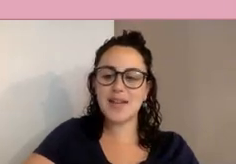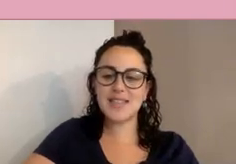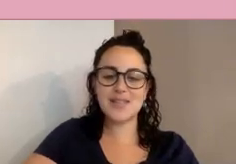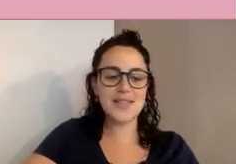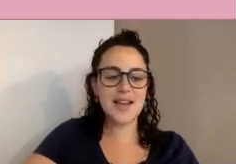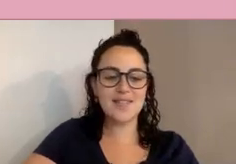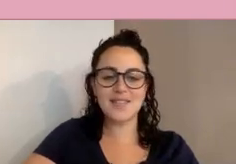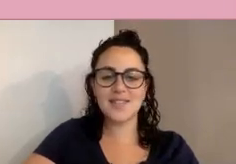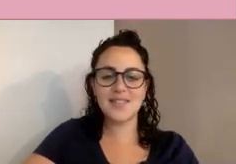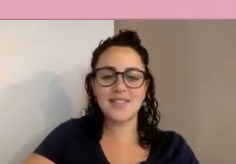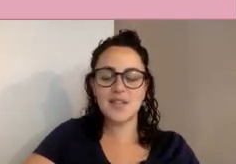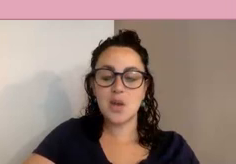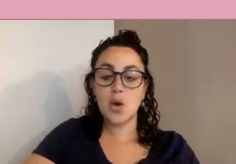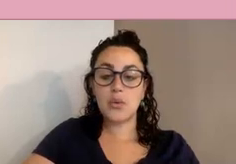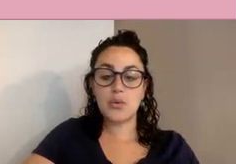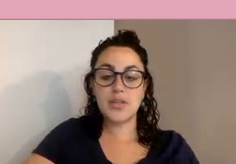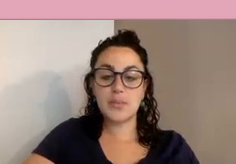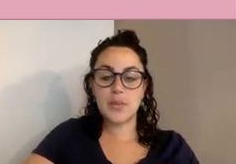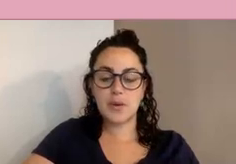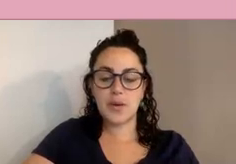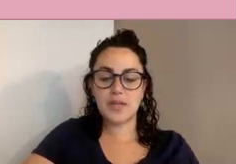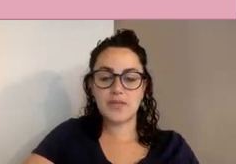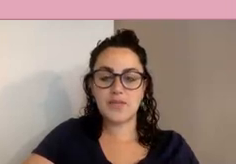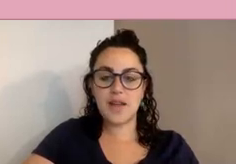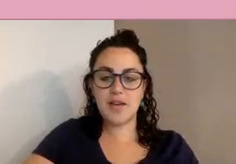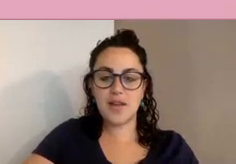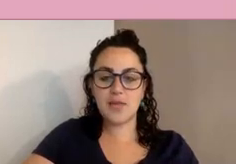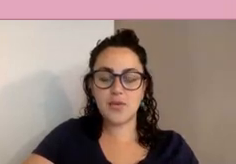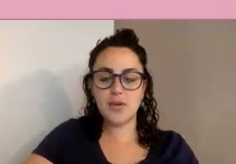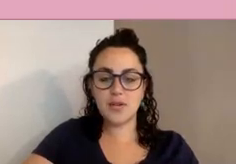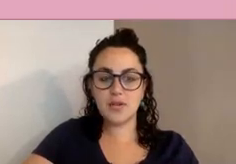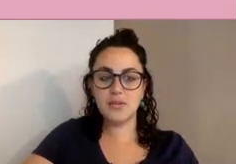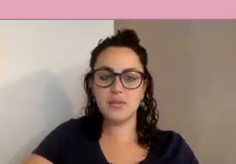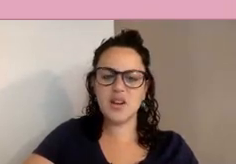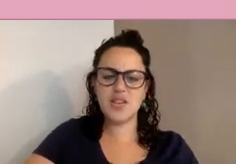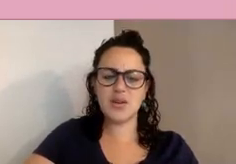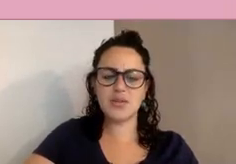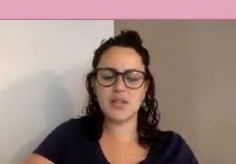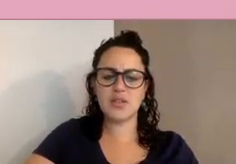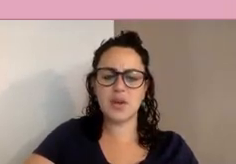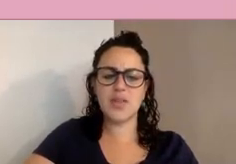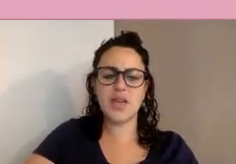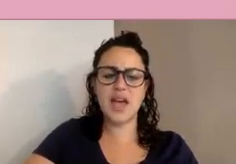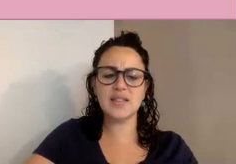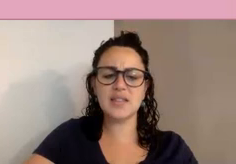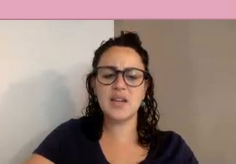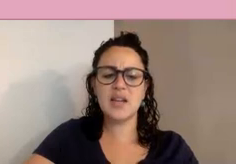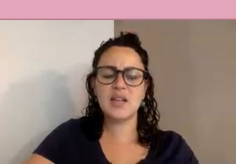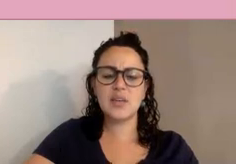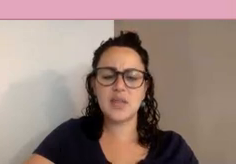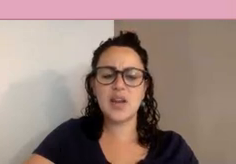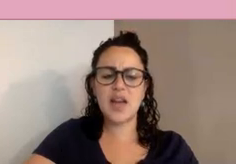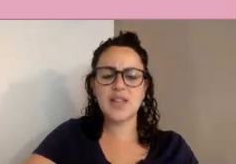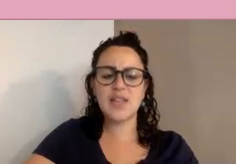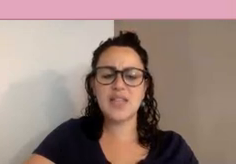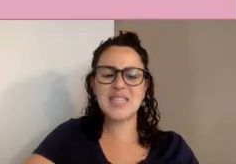Keep practicing those sounds. Ooh, these people are wearing very cool. What are those? They start with the S,